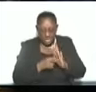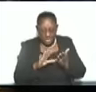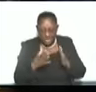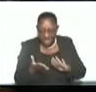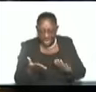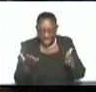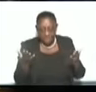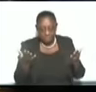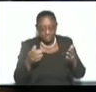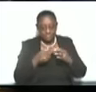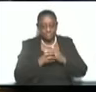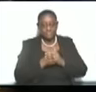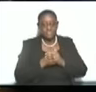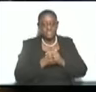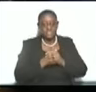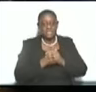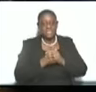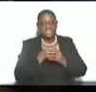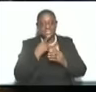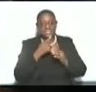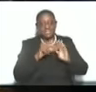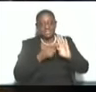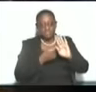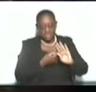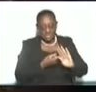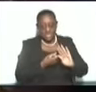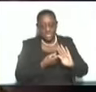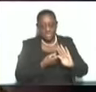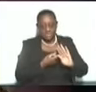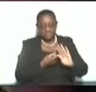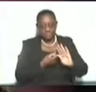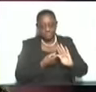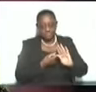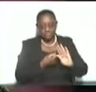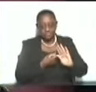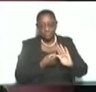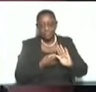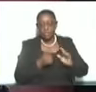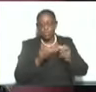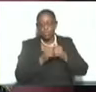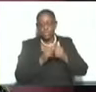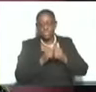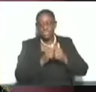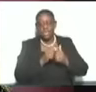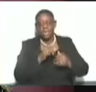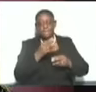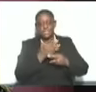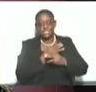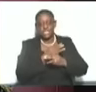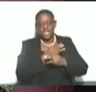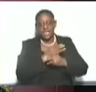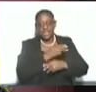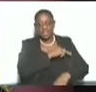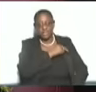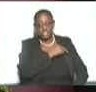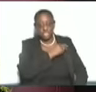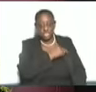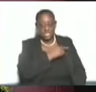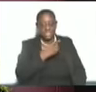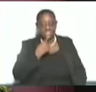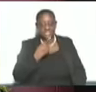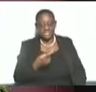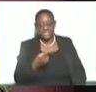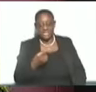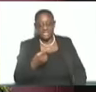The Senate began its new session Wednesday morning with its president, Lachelle Adderley, offering condolences to the family of former senator and